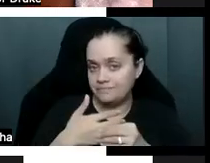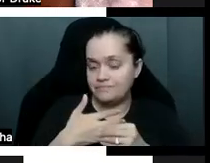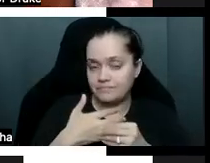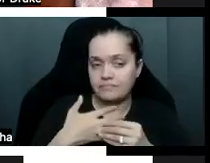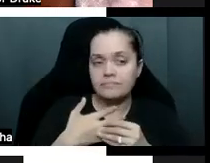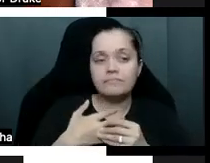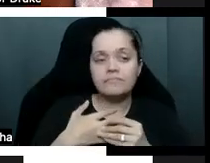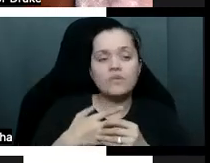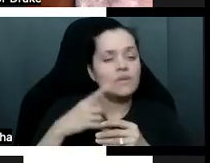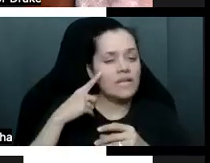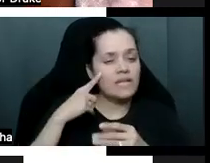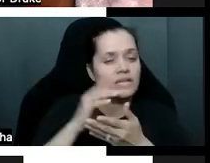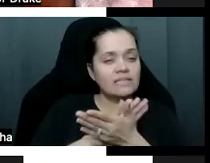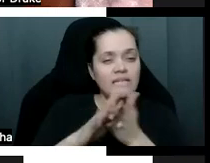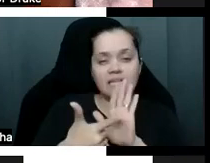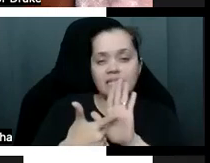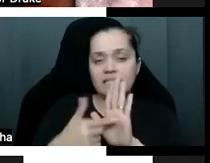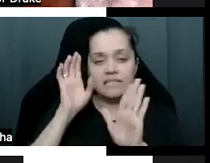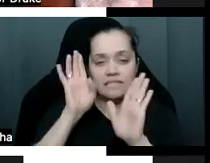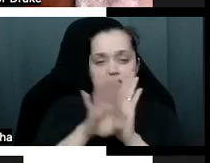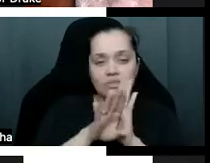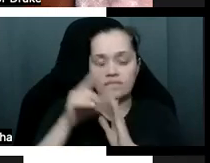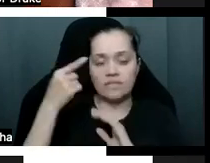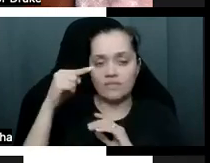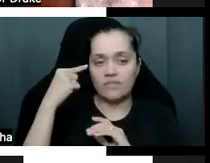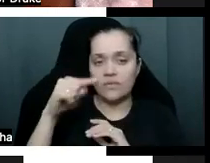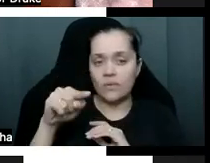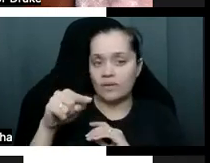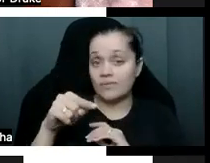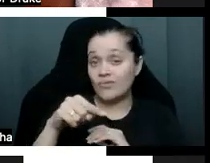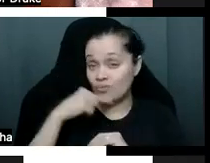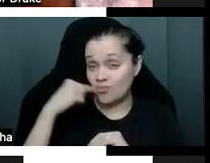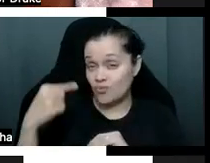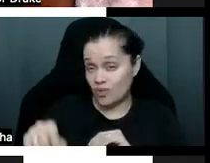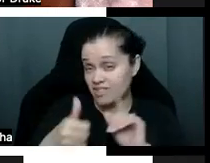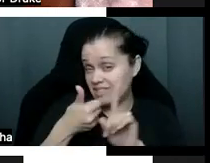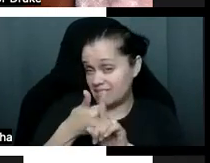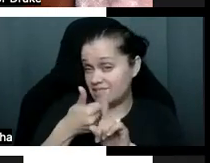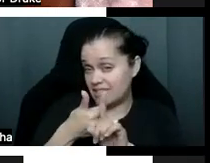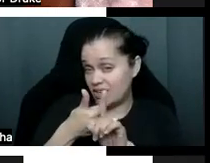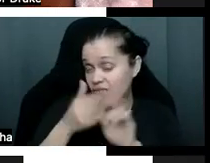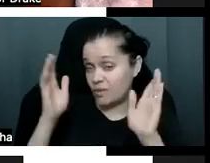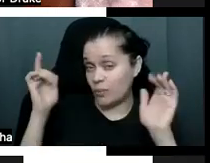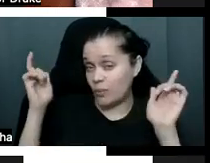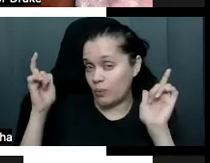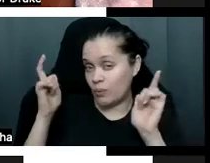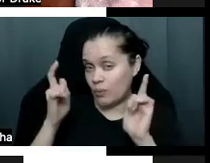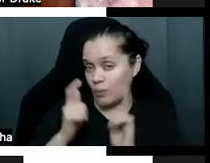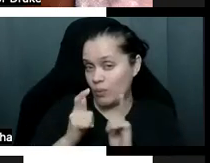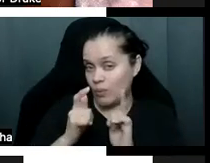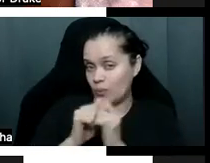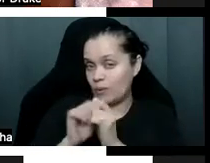Well, I think it's a nice illustration here for, Russia shrinking in